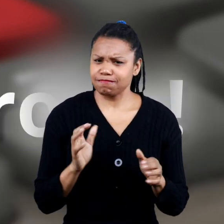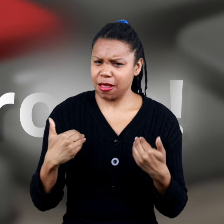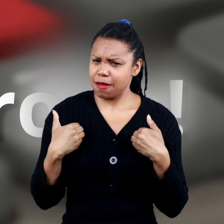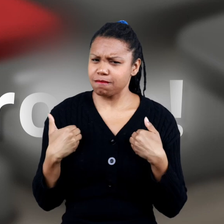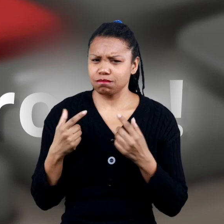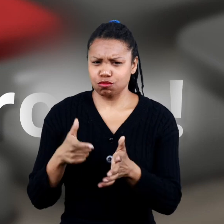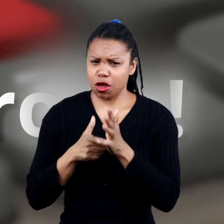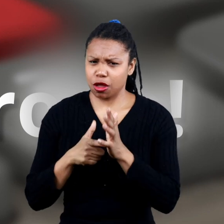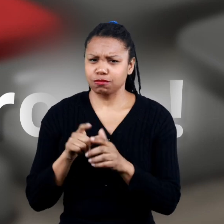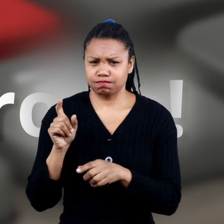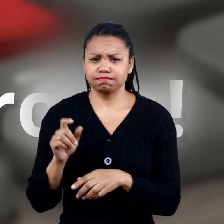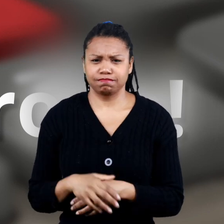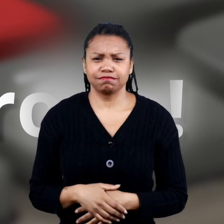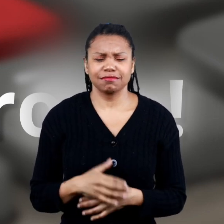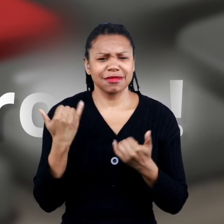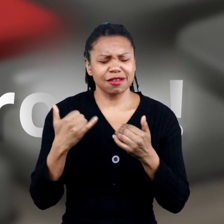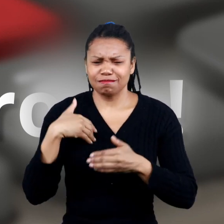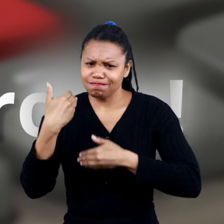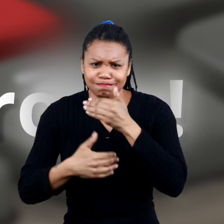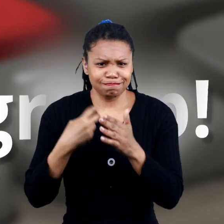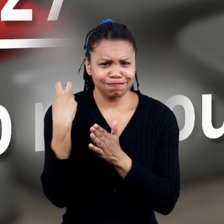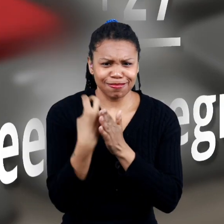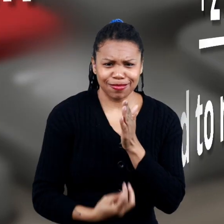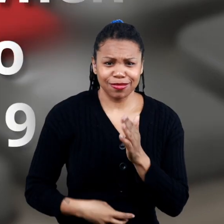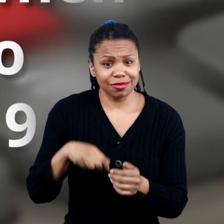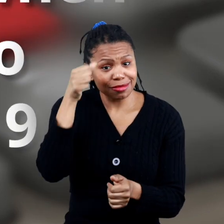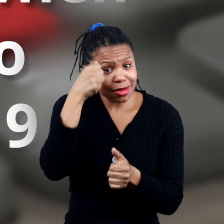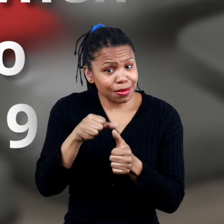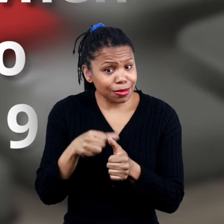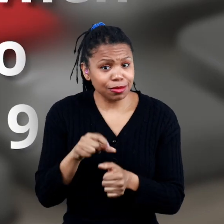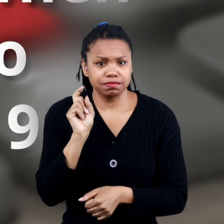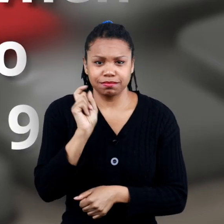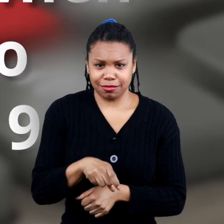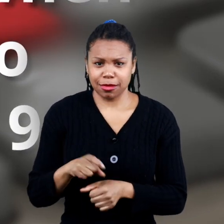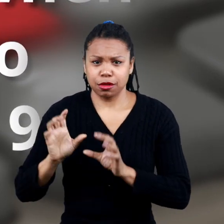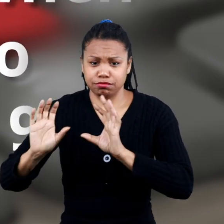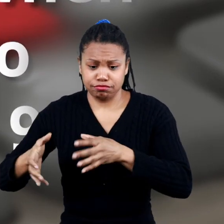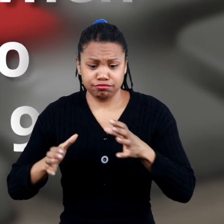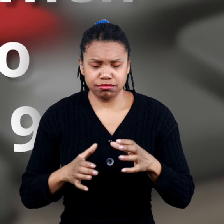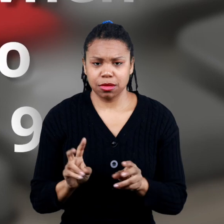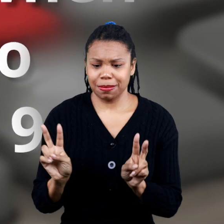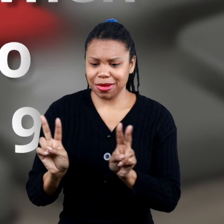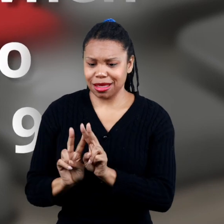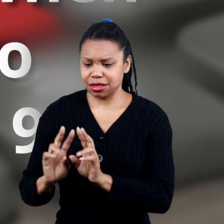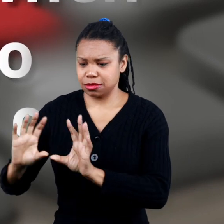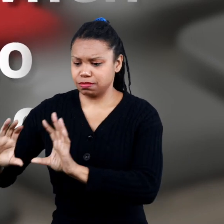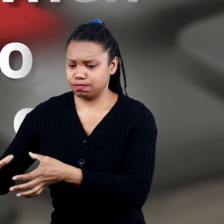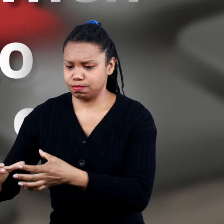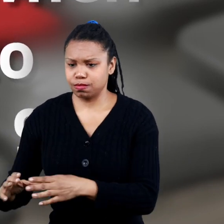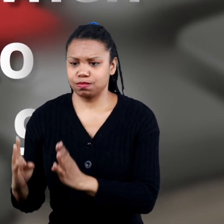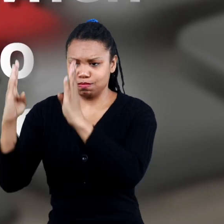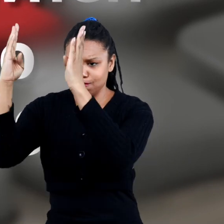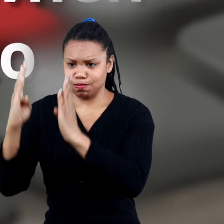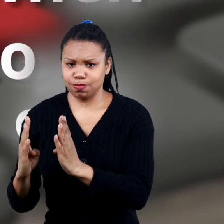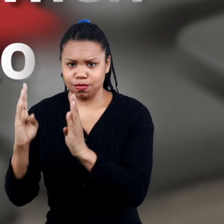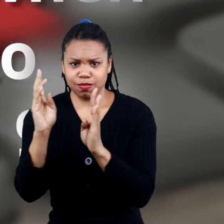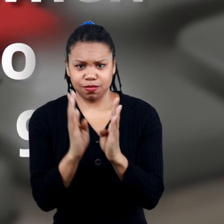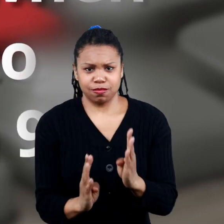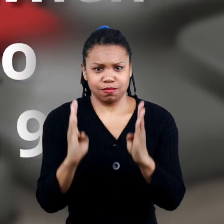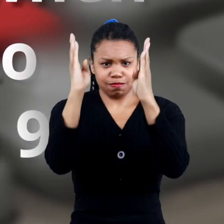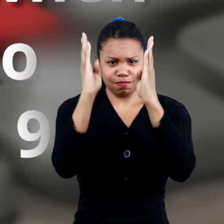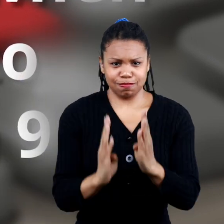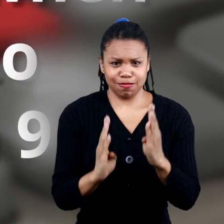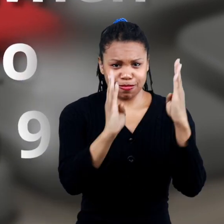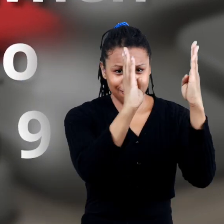regrouping. Hey, let's dive right in. Remember, regrouping must be done for all place value columns